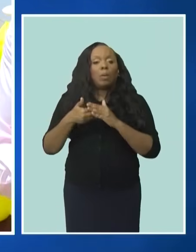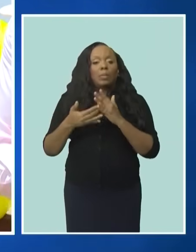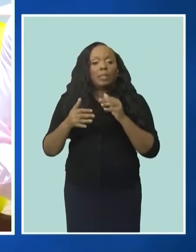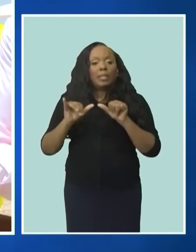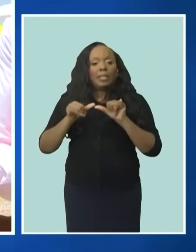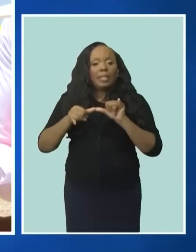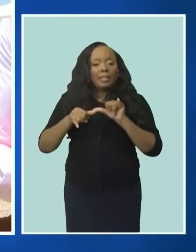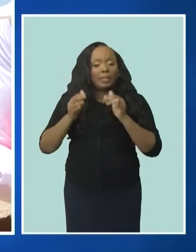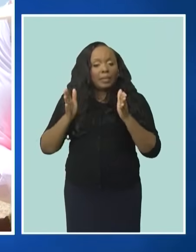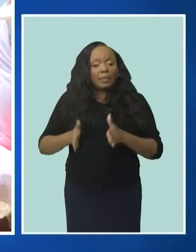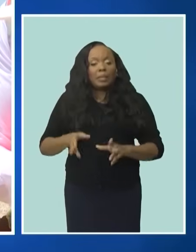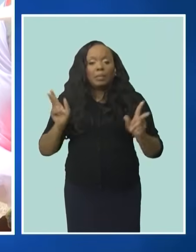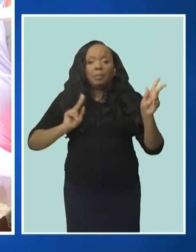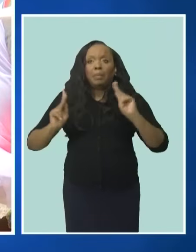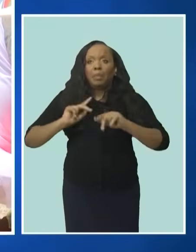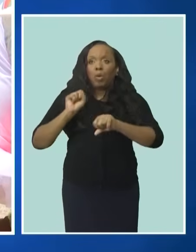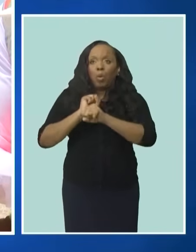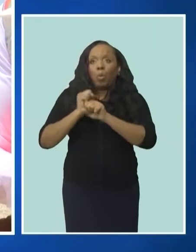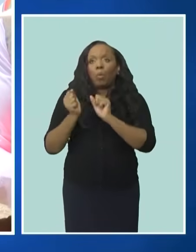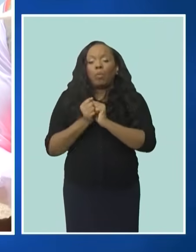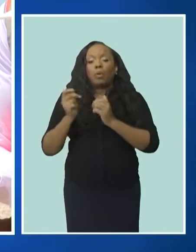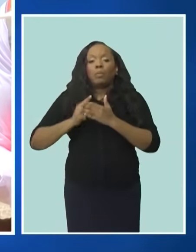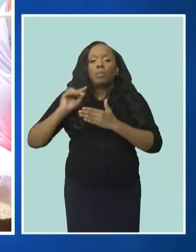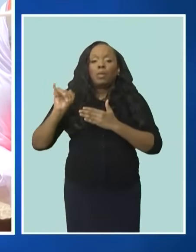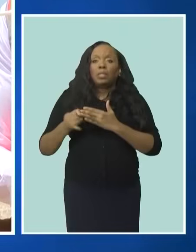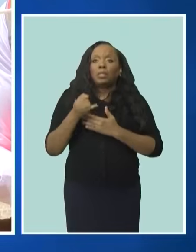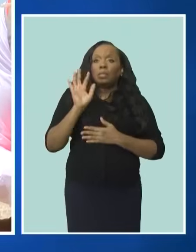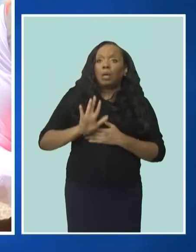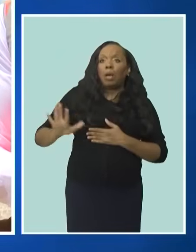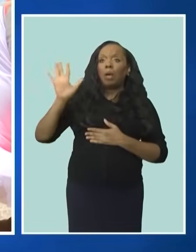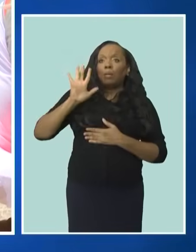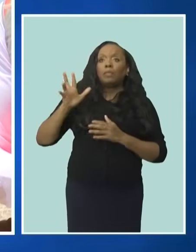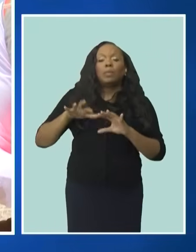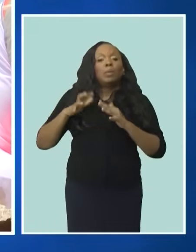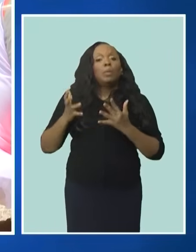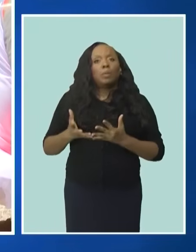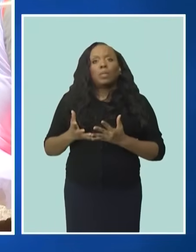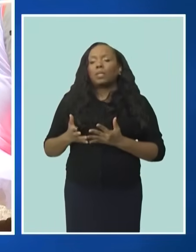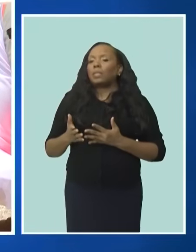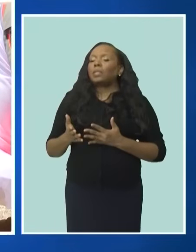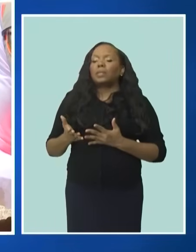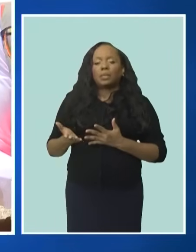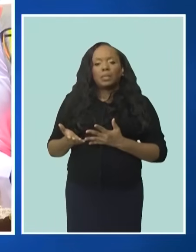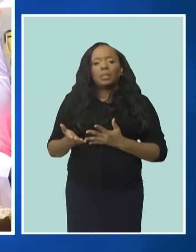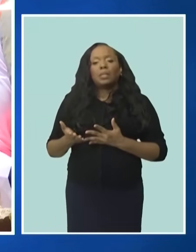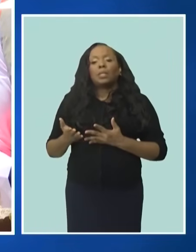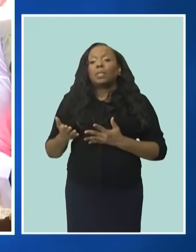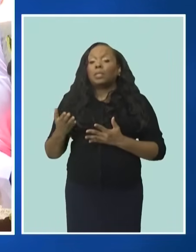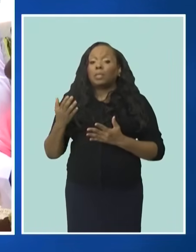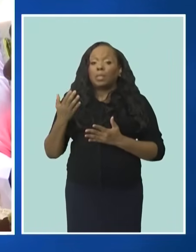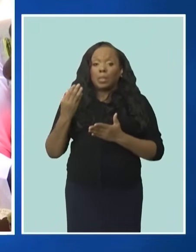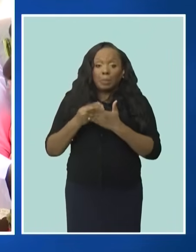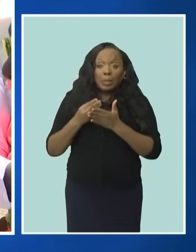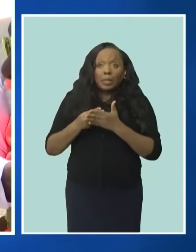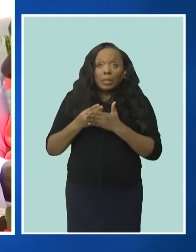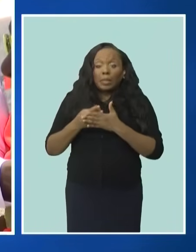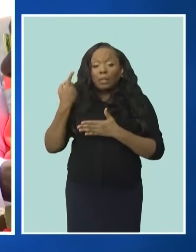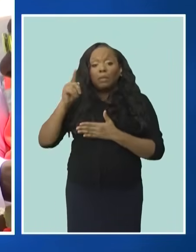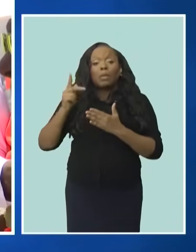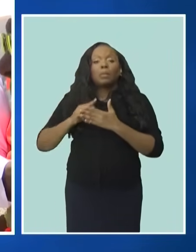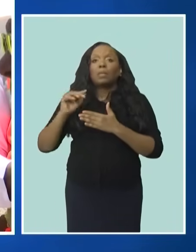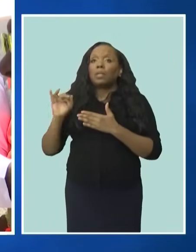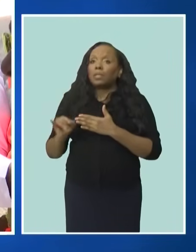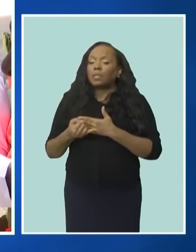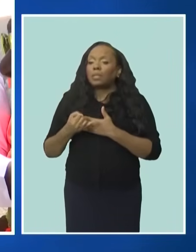who would have worked on projects similar across the globe, it is money well spent, because I think that